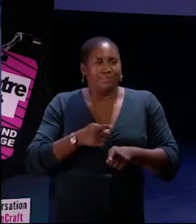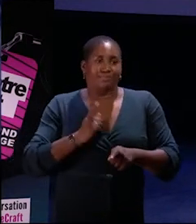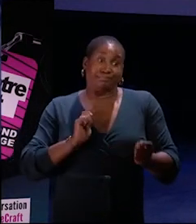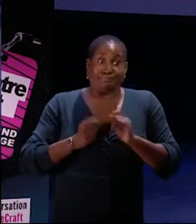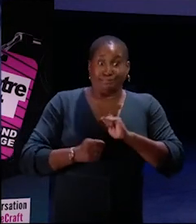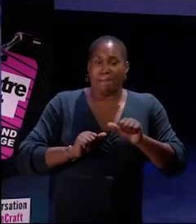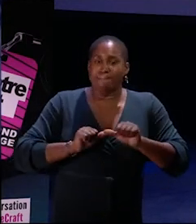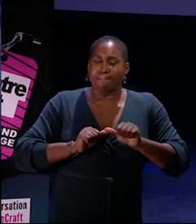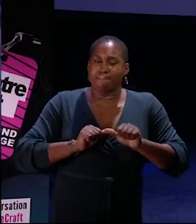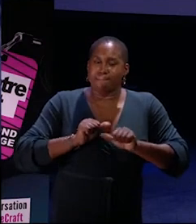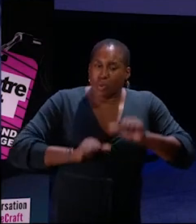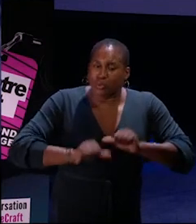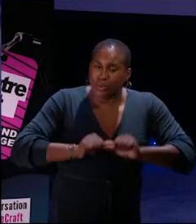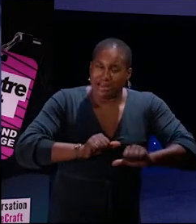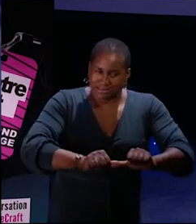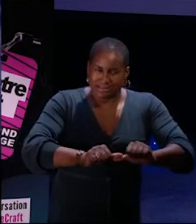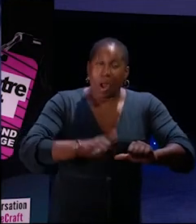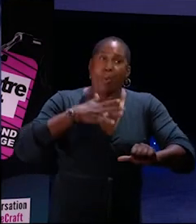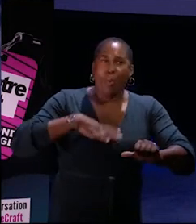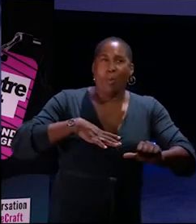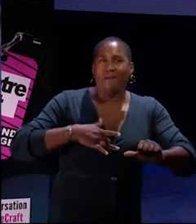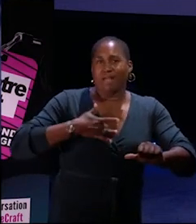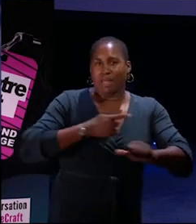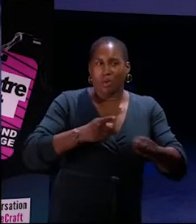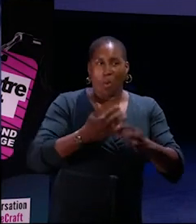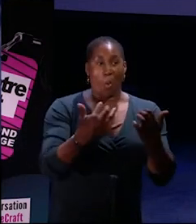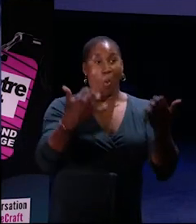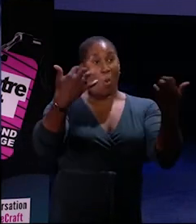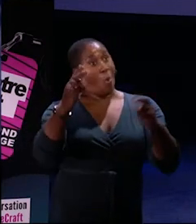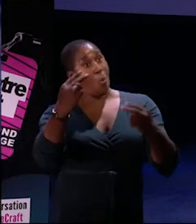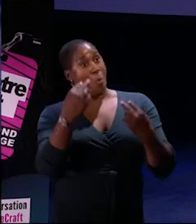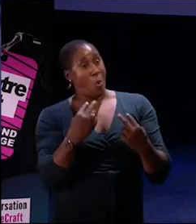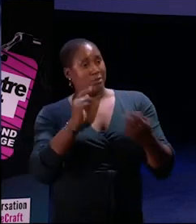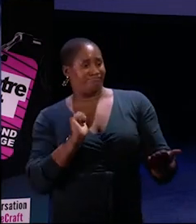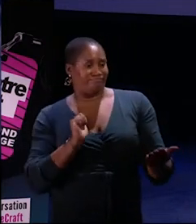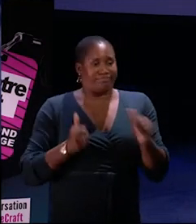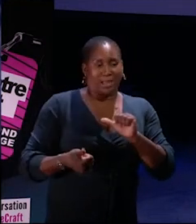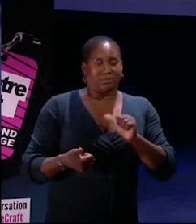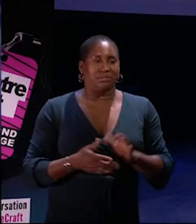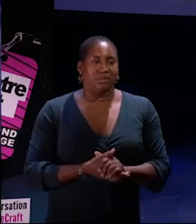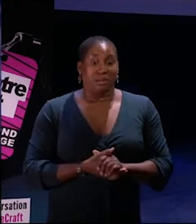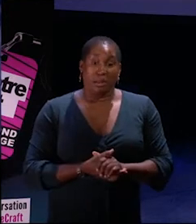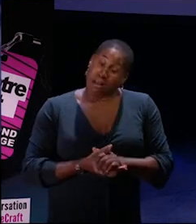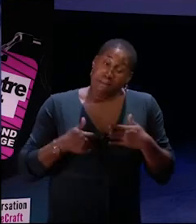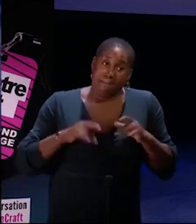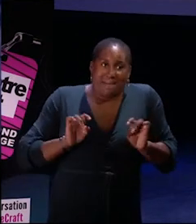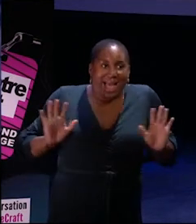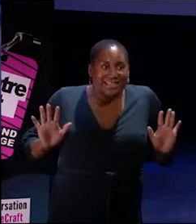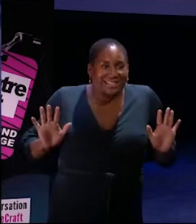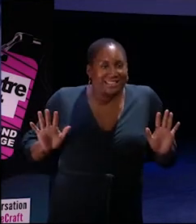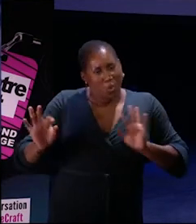audience is also changed by what they see. So that's me. You can have lots more questions at the end if you want. Great,